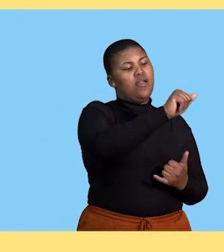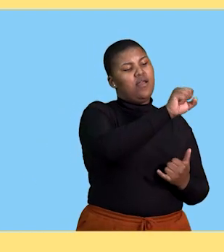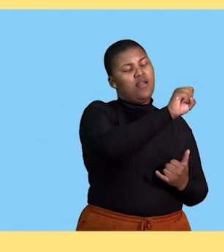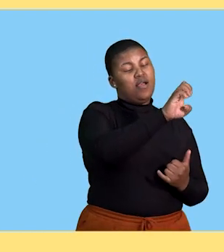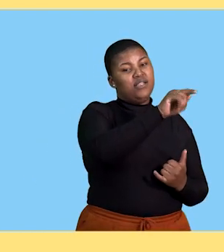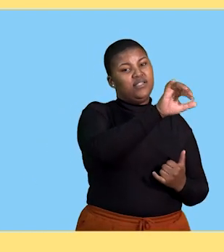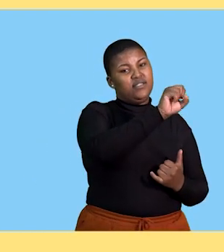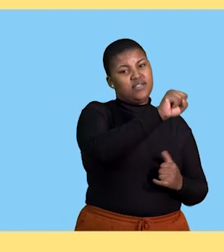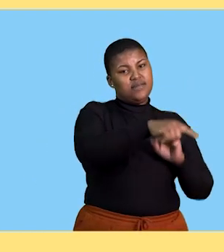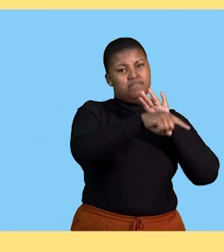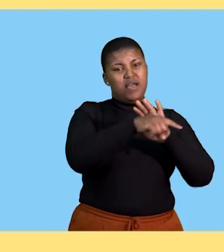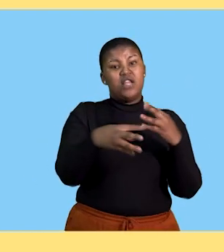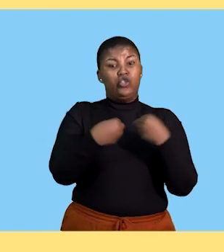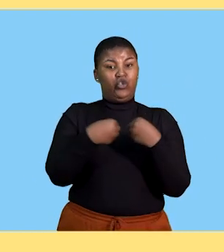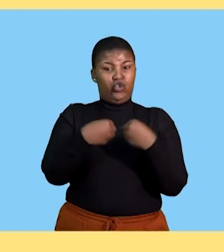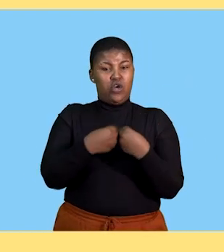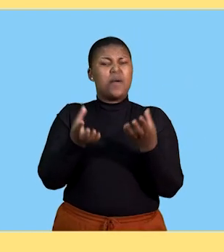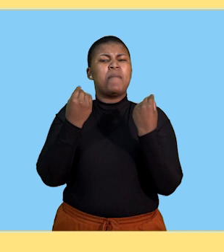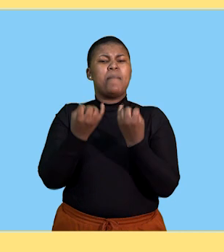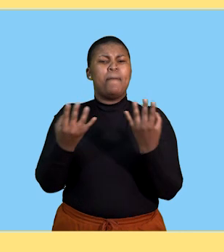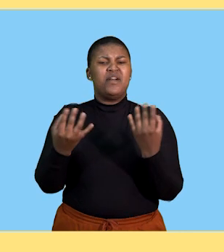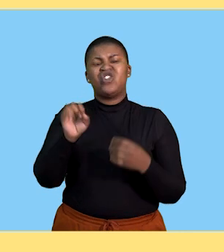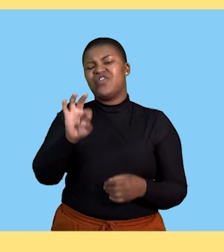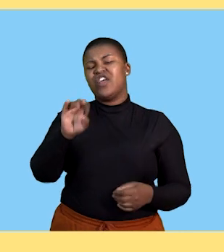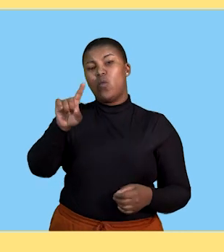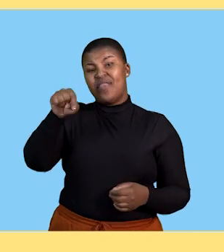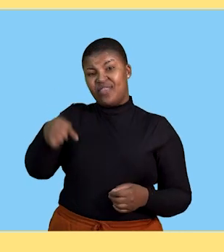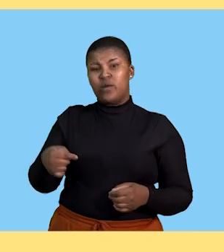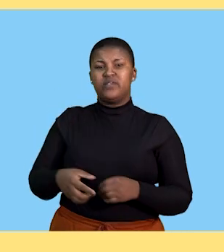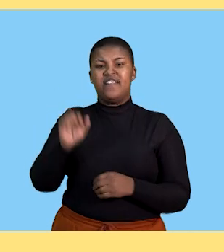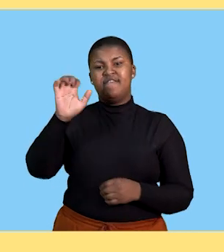stock, then I remain with